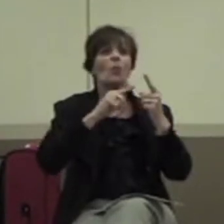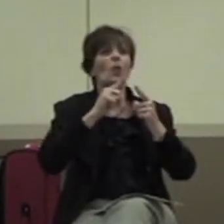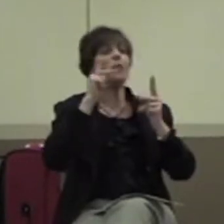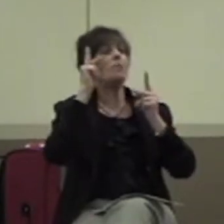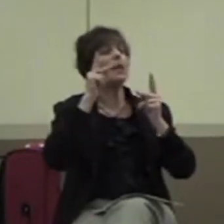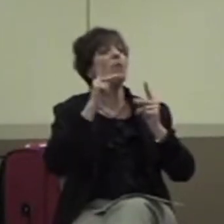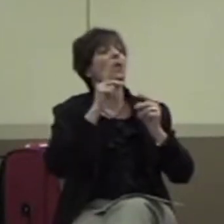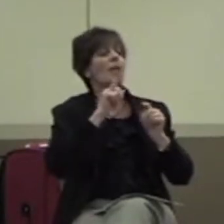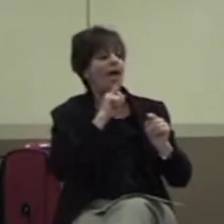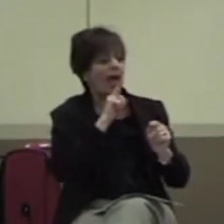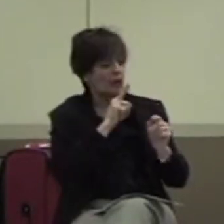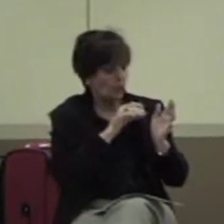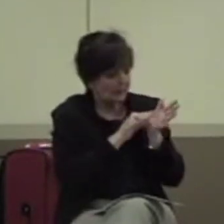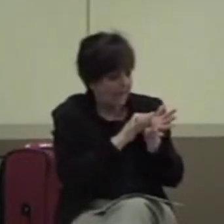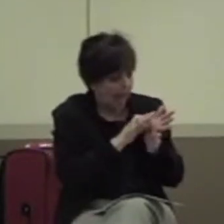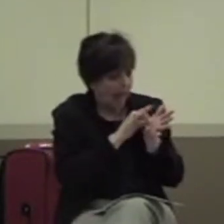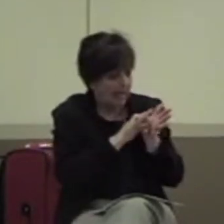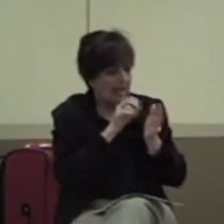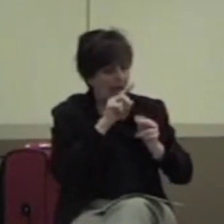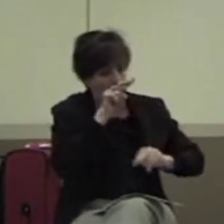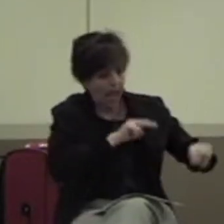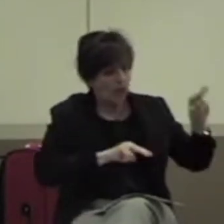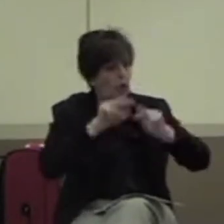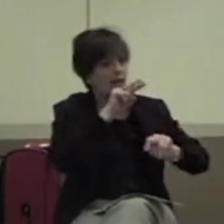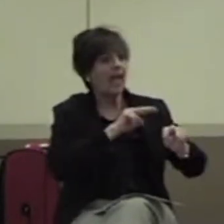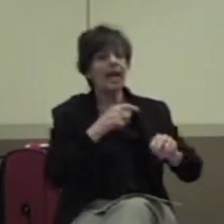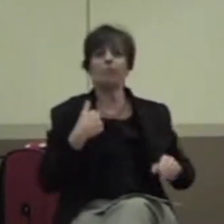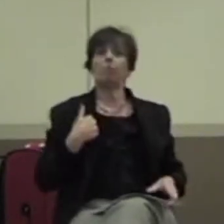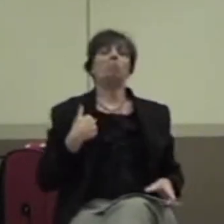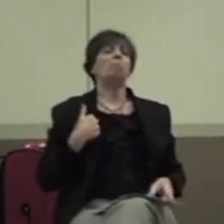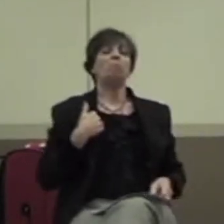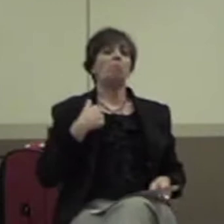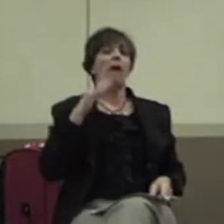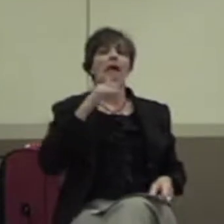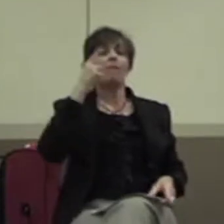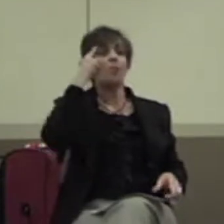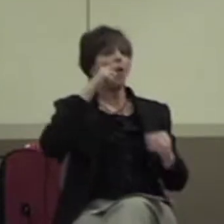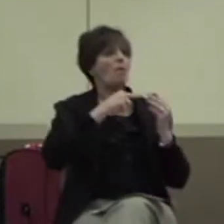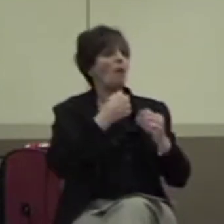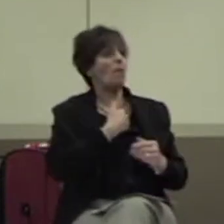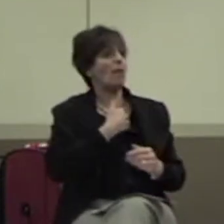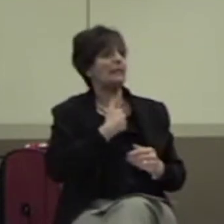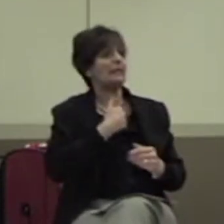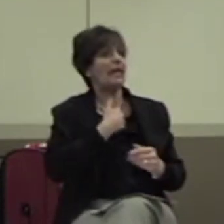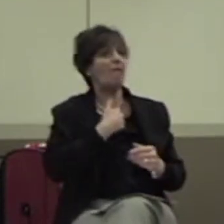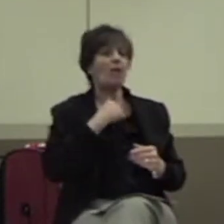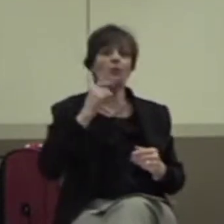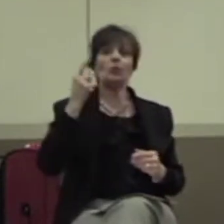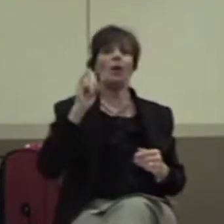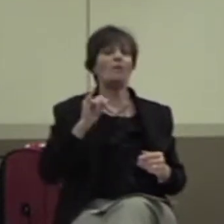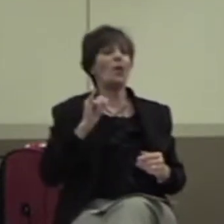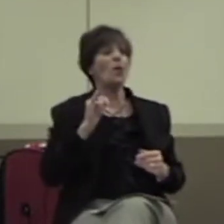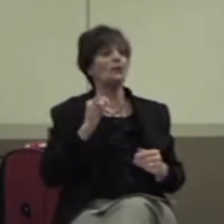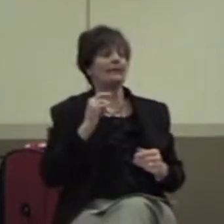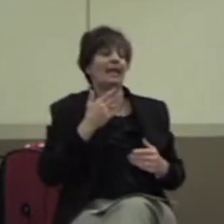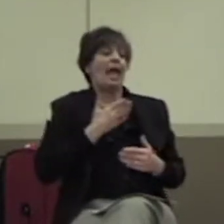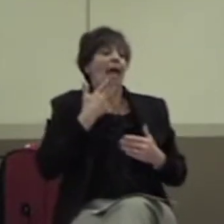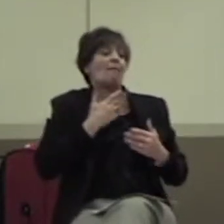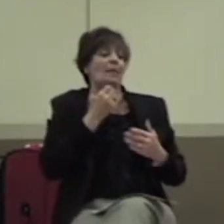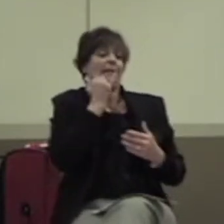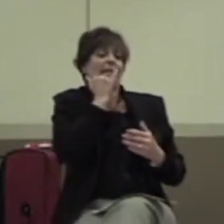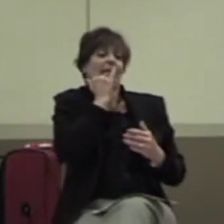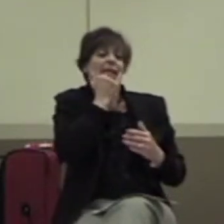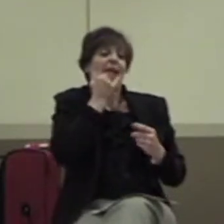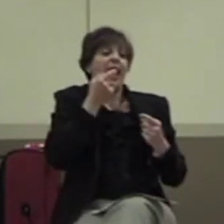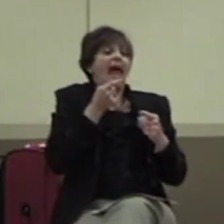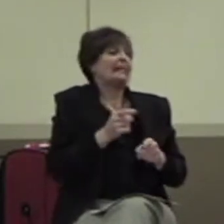people are actually tallying it up and looking at it. And I had never thought about that myself. I mean, it was one of those happy accidents